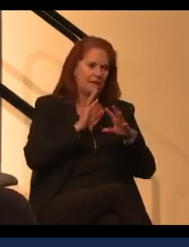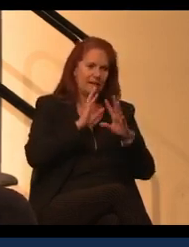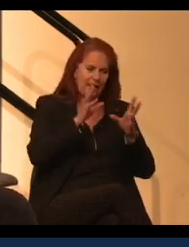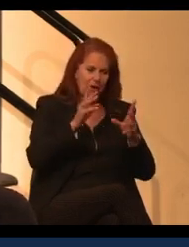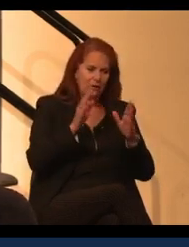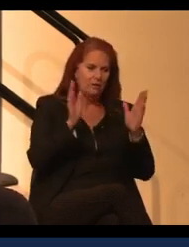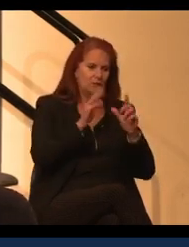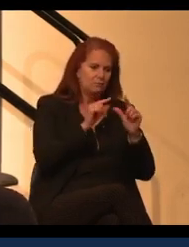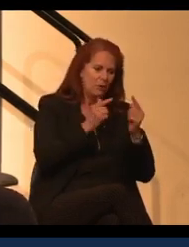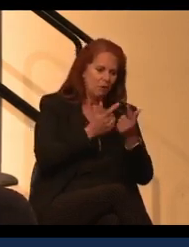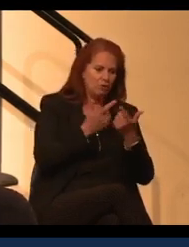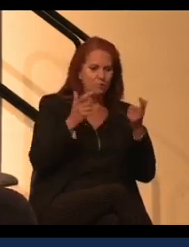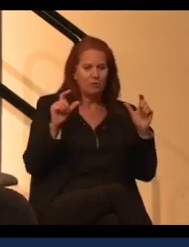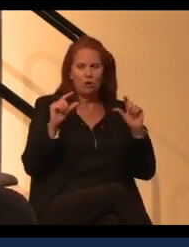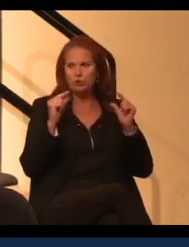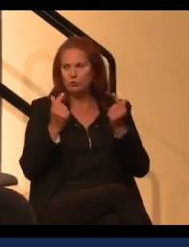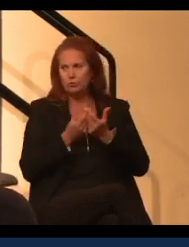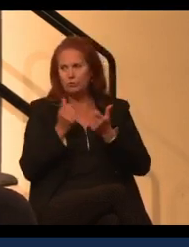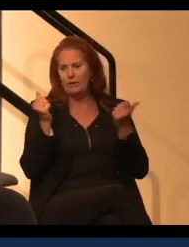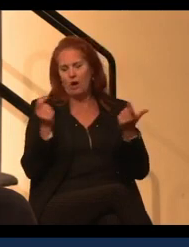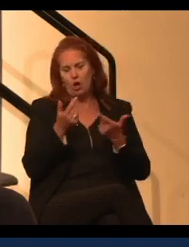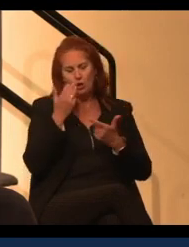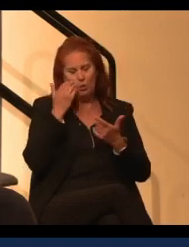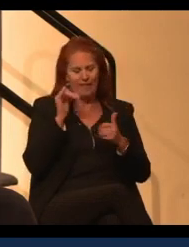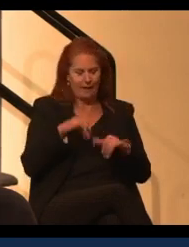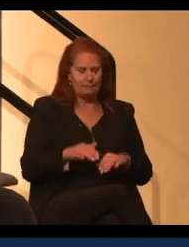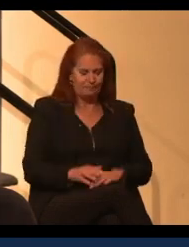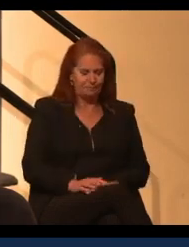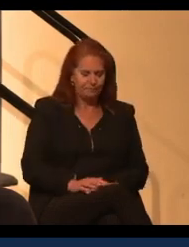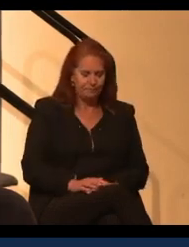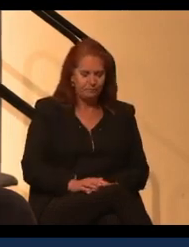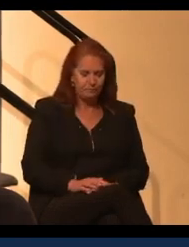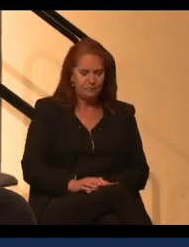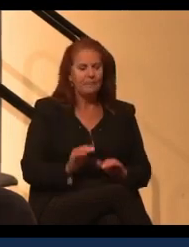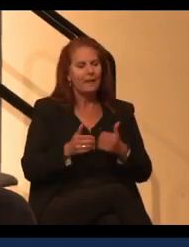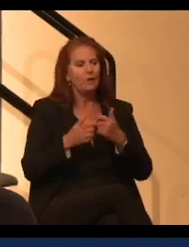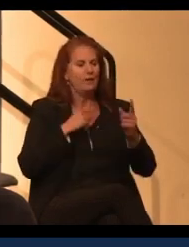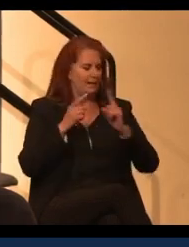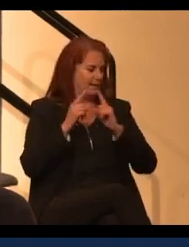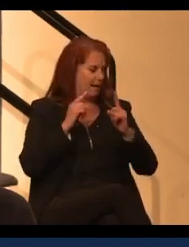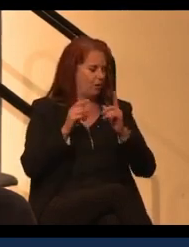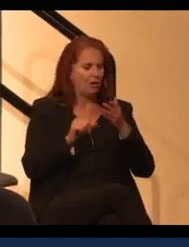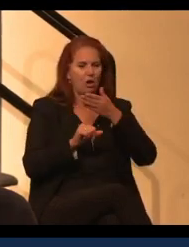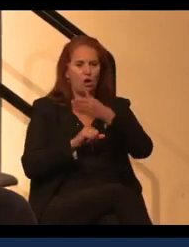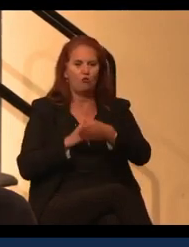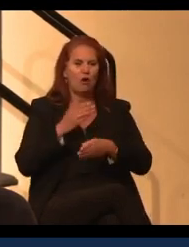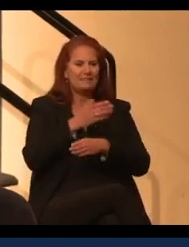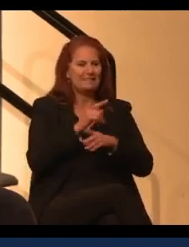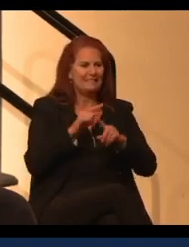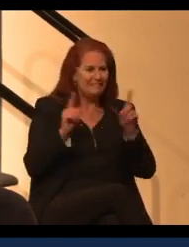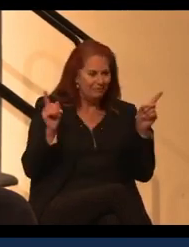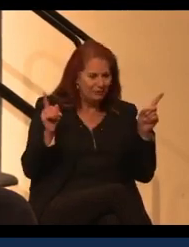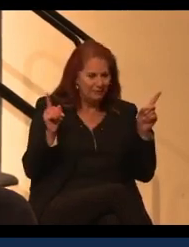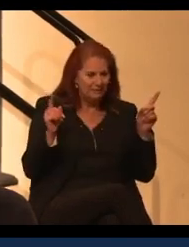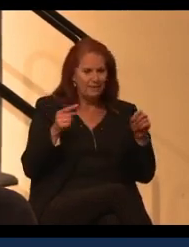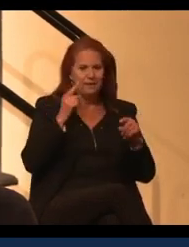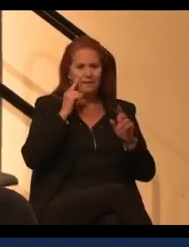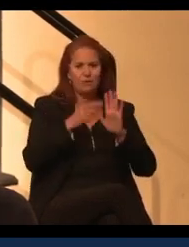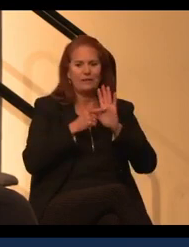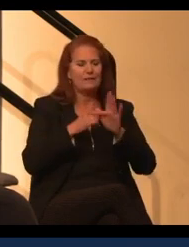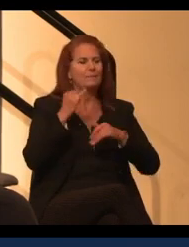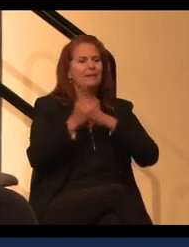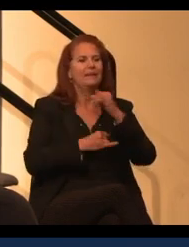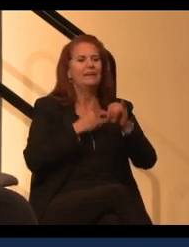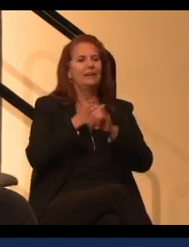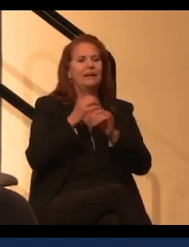groups, large groups, you all know what that is. How do we dialogue across difference? For example,